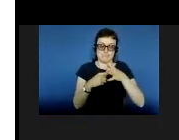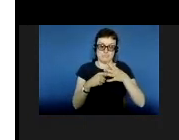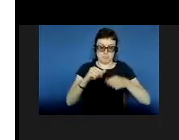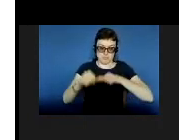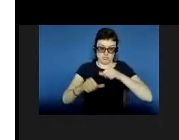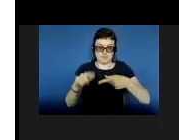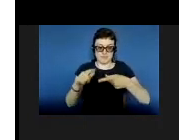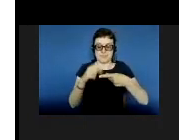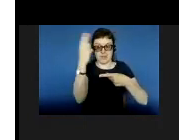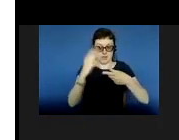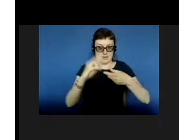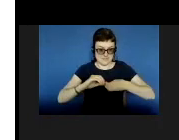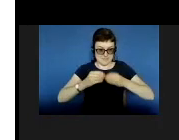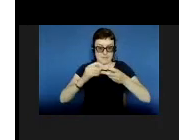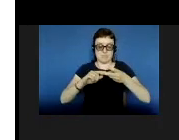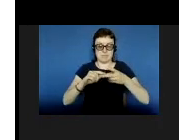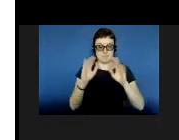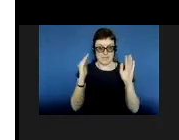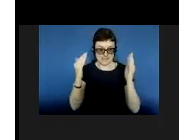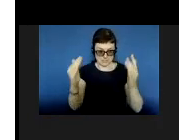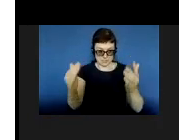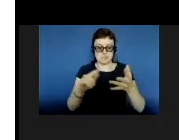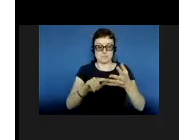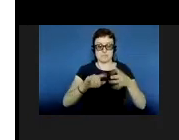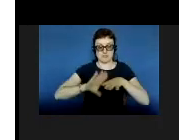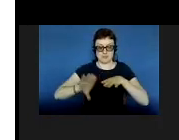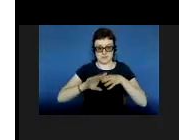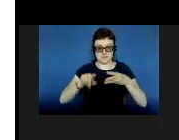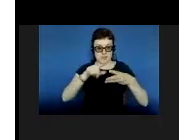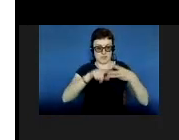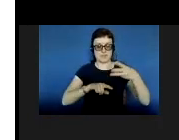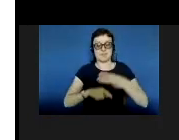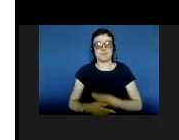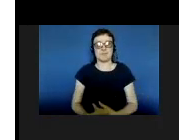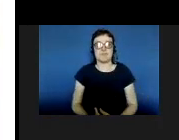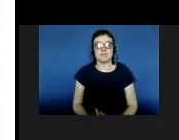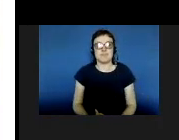development programme, our exhibitions programme and our training programme.